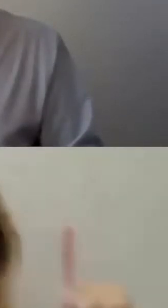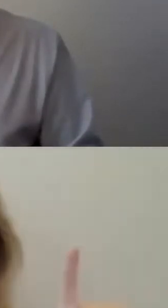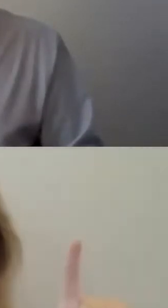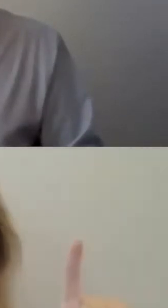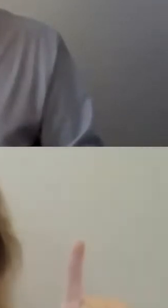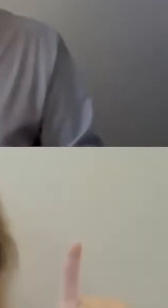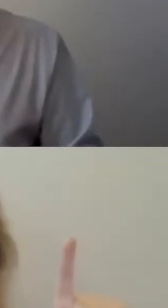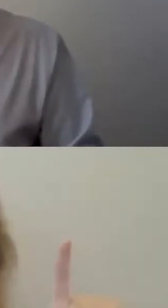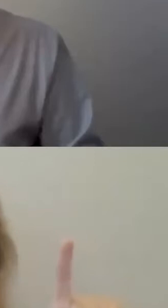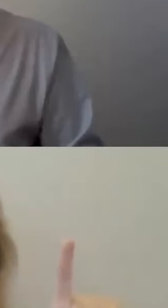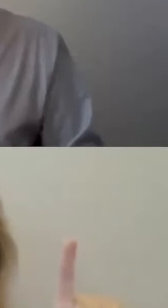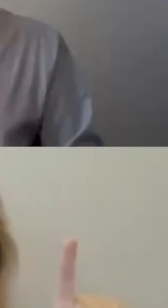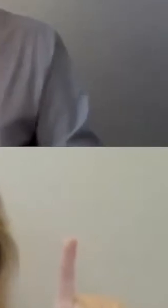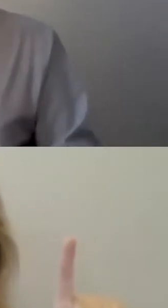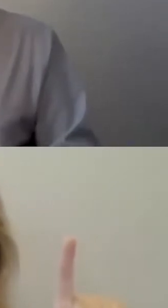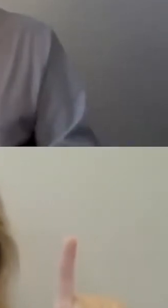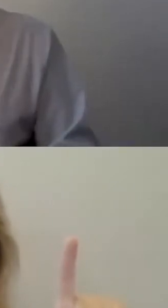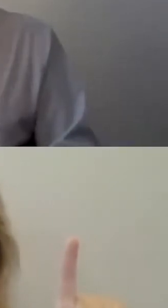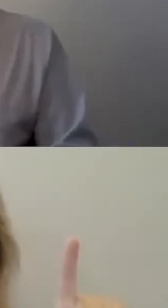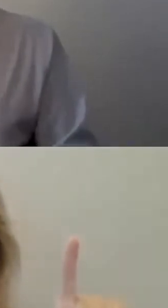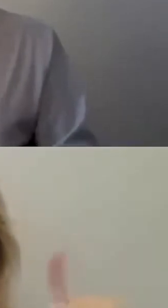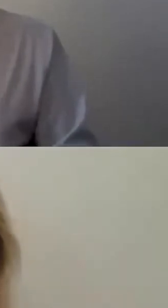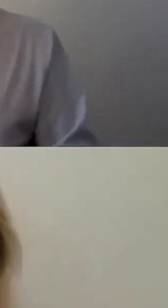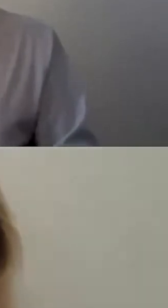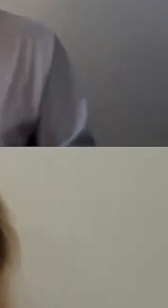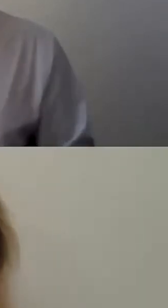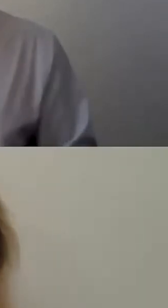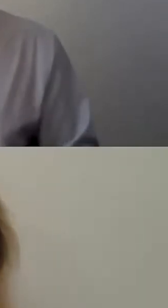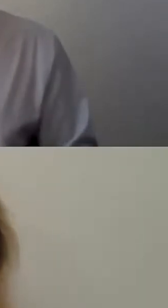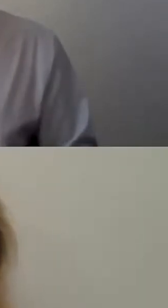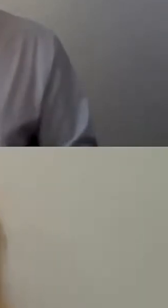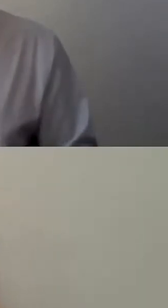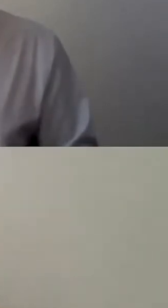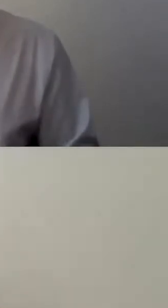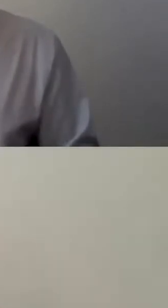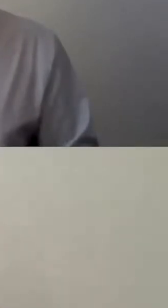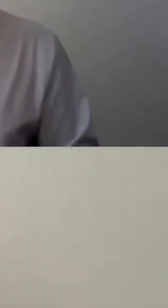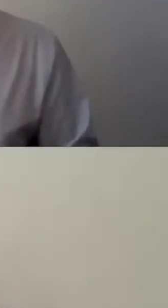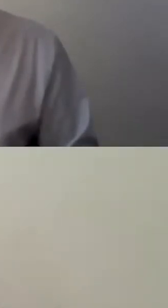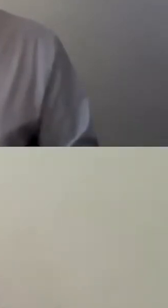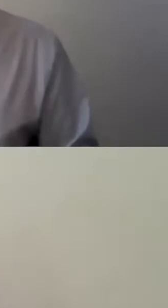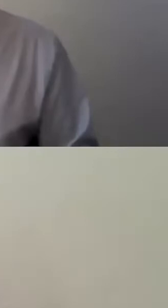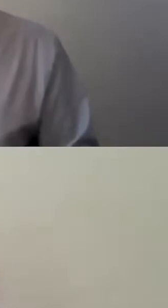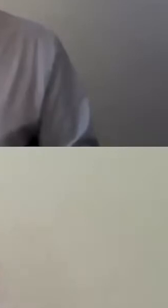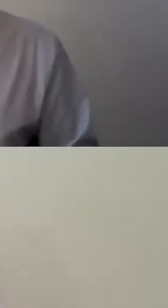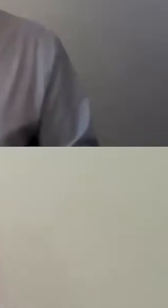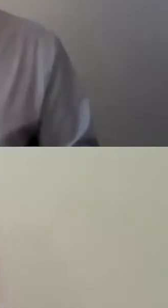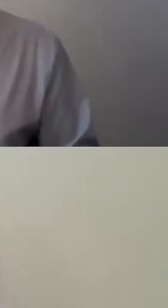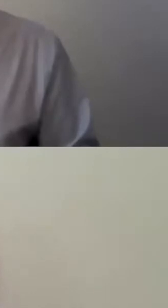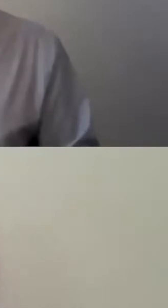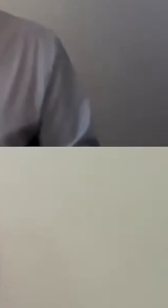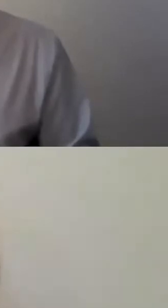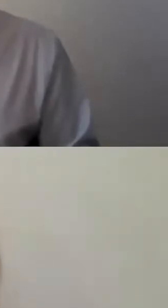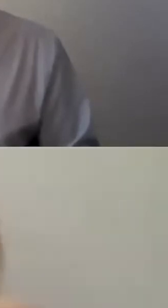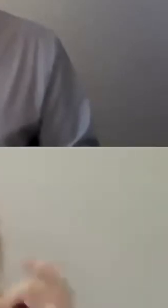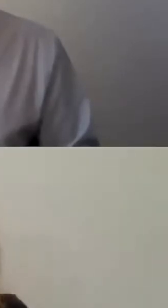Can you see my? No? Ok, altrimenti possiamo inviarla noi, eh? Sì, sì, certo. Per venire dalla regia.